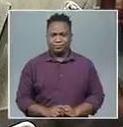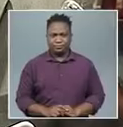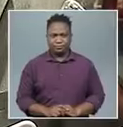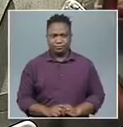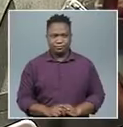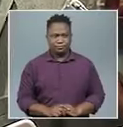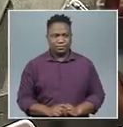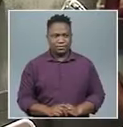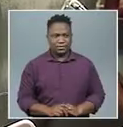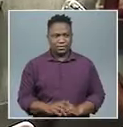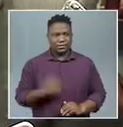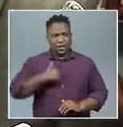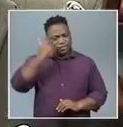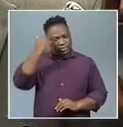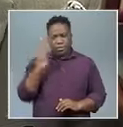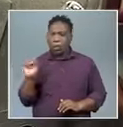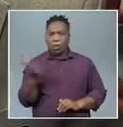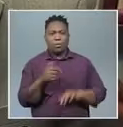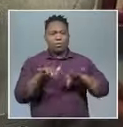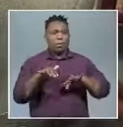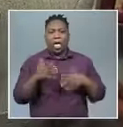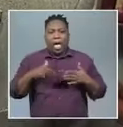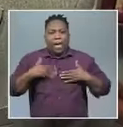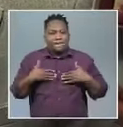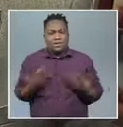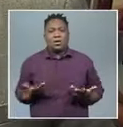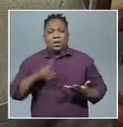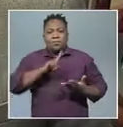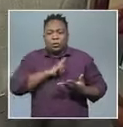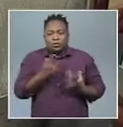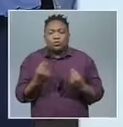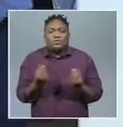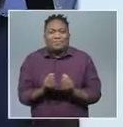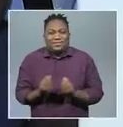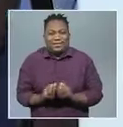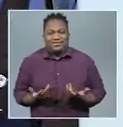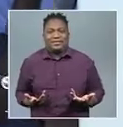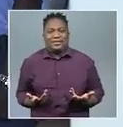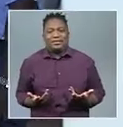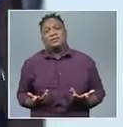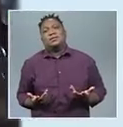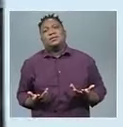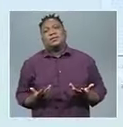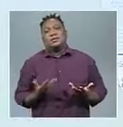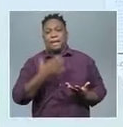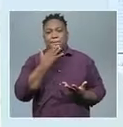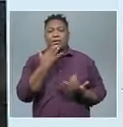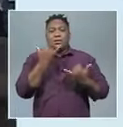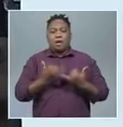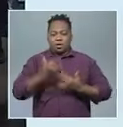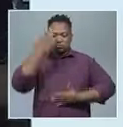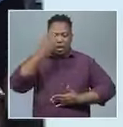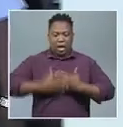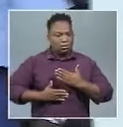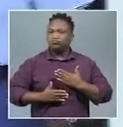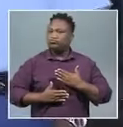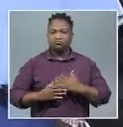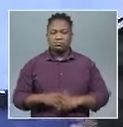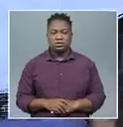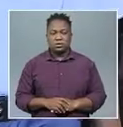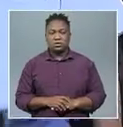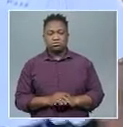I think we should all be happy that at least something is being done. And it does not necessarily mean that this is the end of it. The